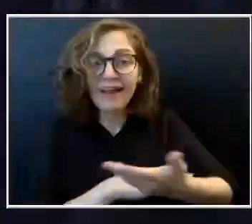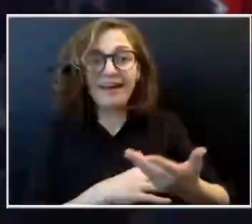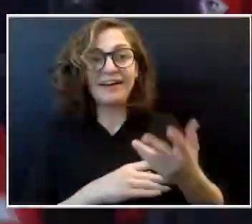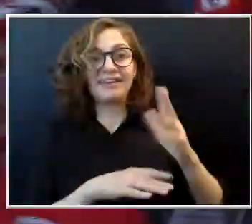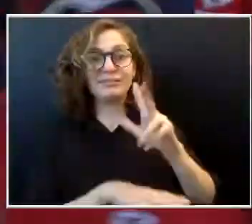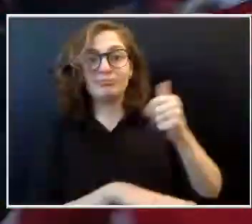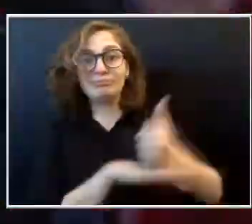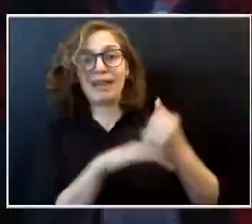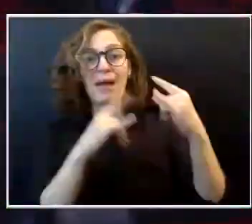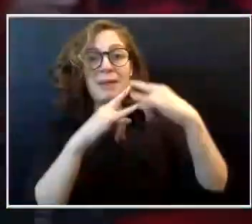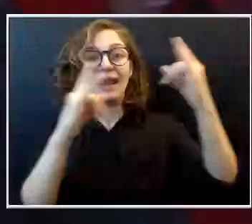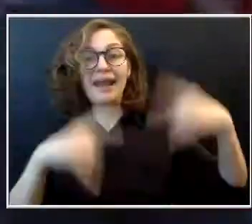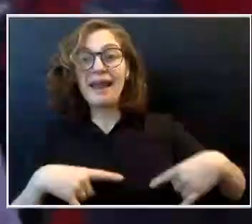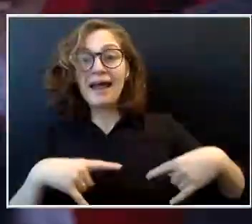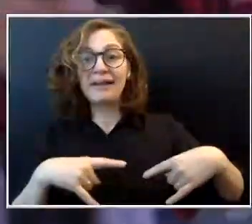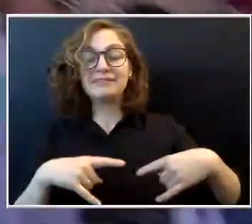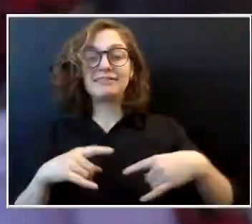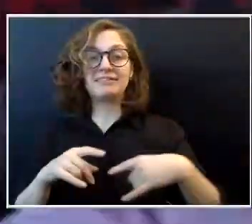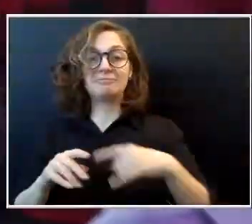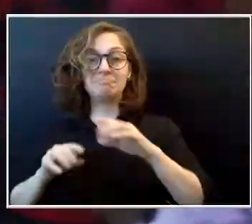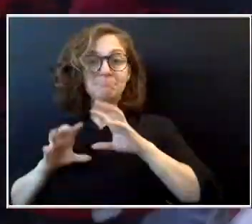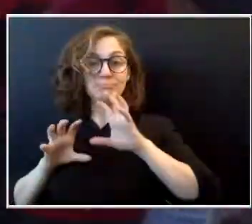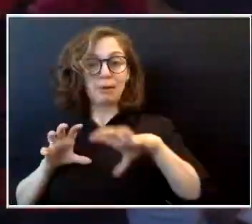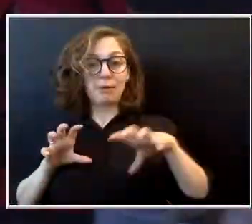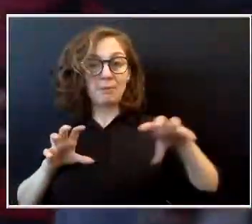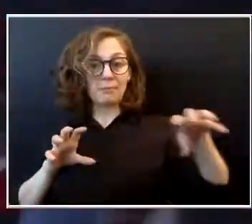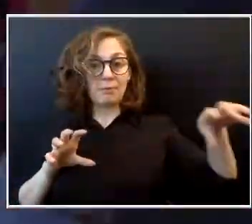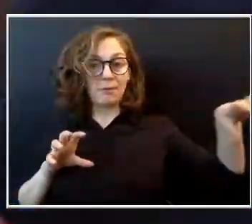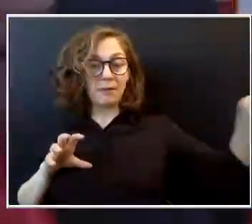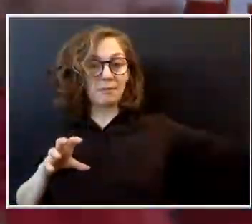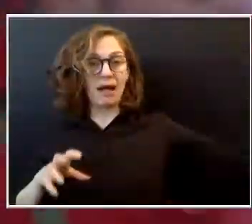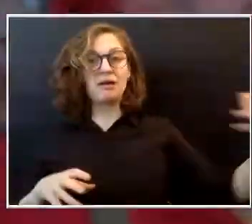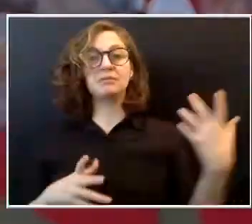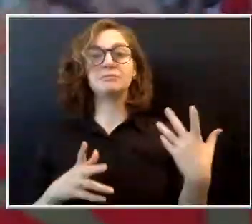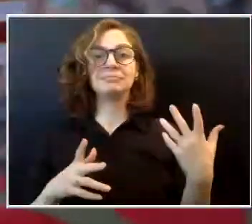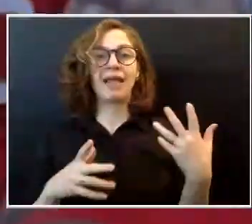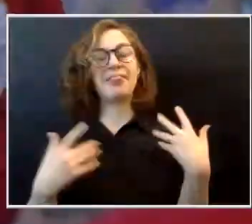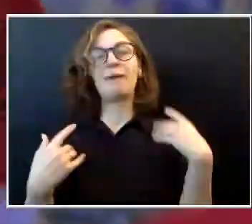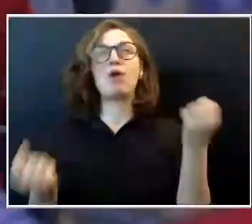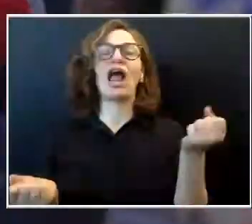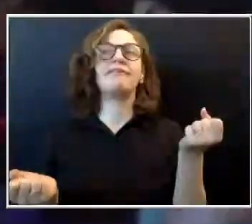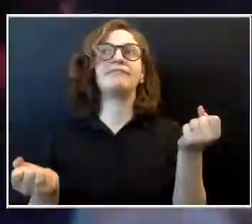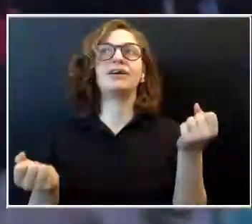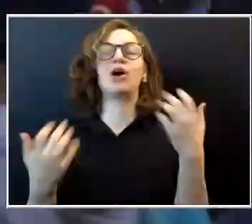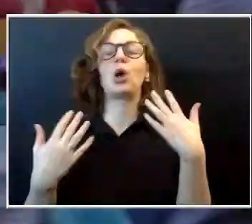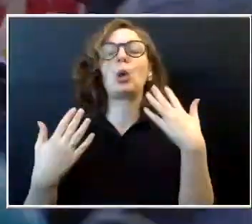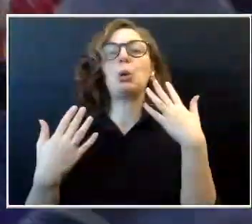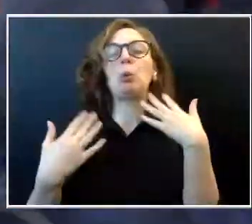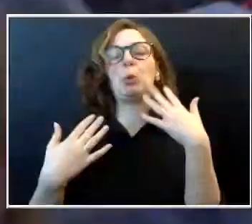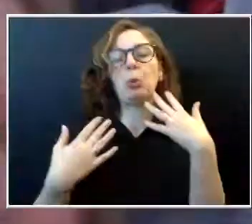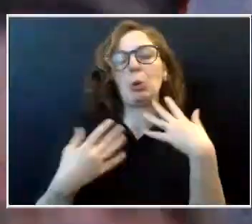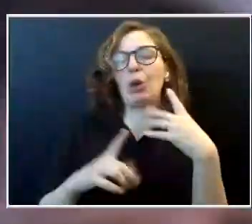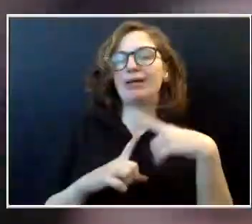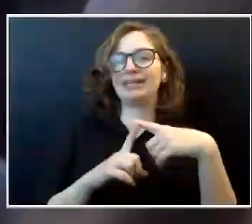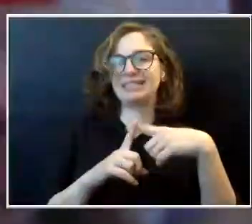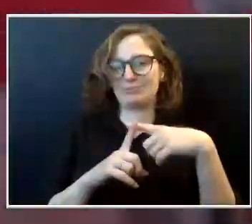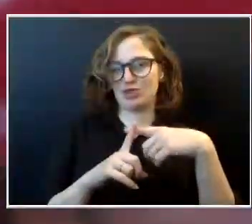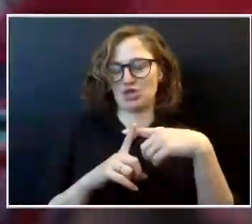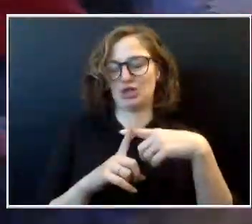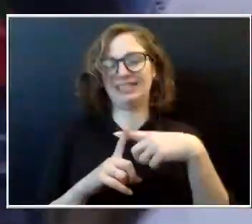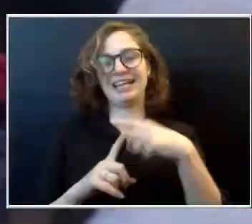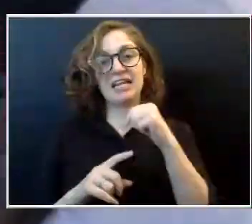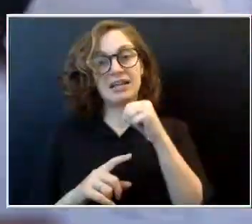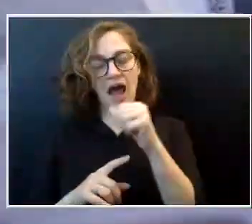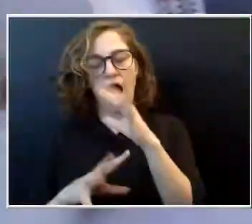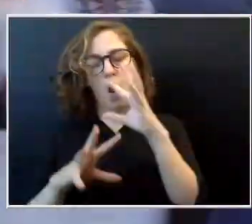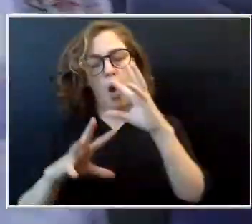route. I would say brave, cool temperatures. It's not the bitter cold that we have had for the past 2